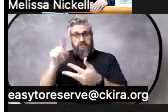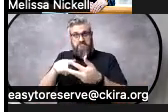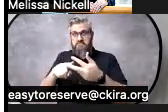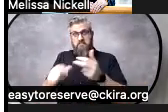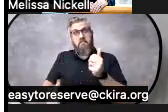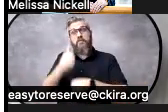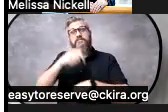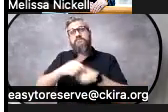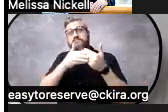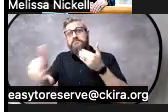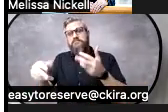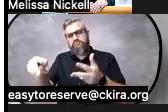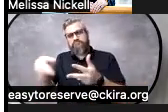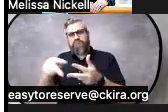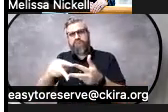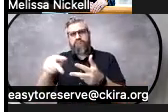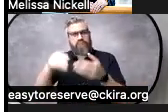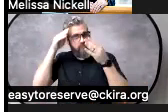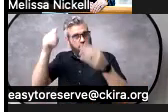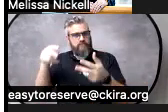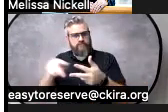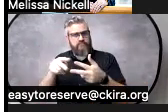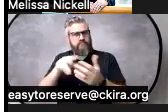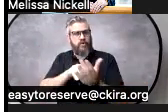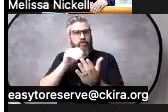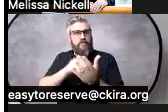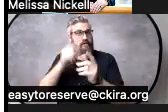my talk will be on the 2nd and the 3rd learning objectives.